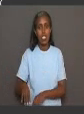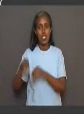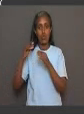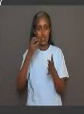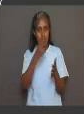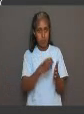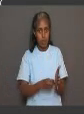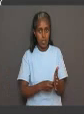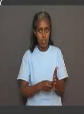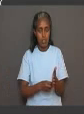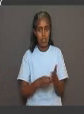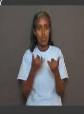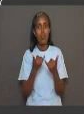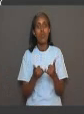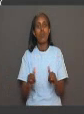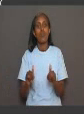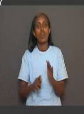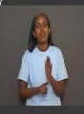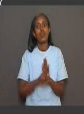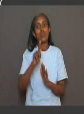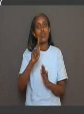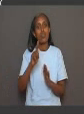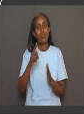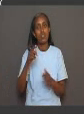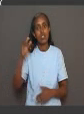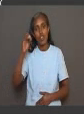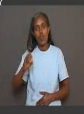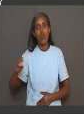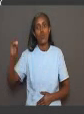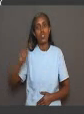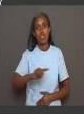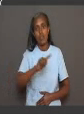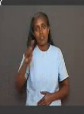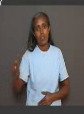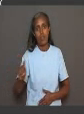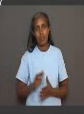marks over top of the ogive curve.